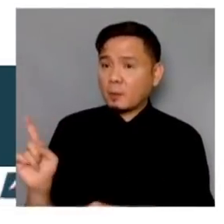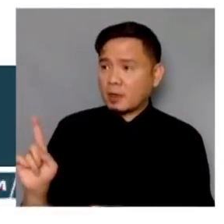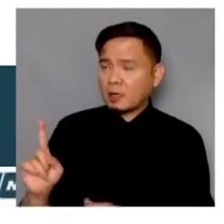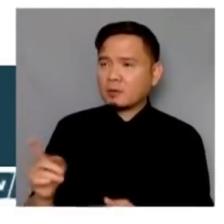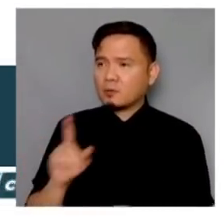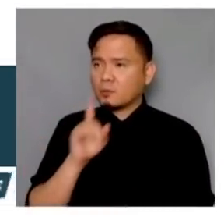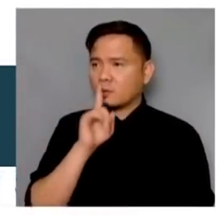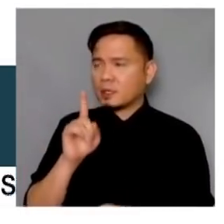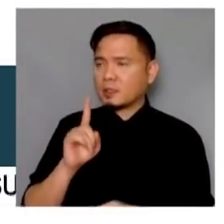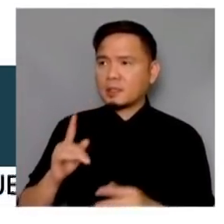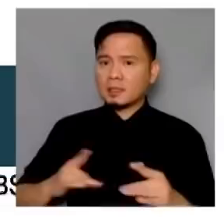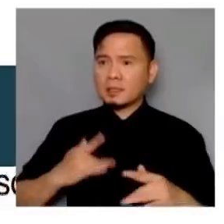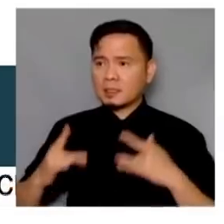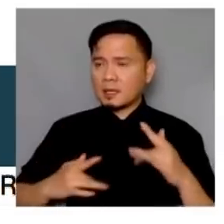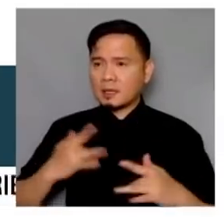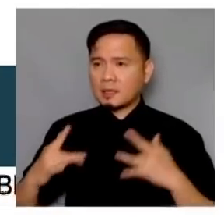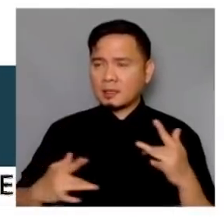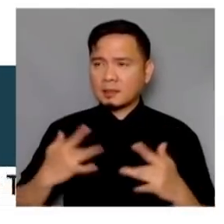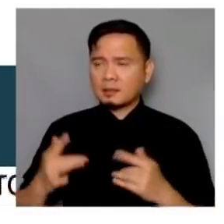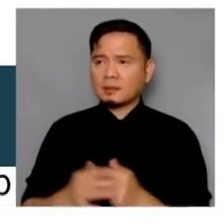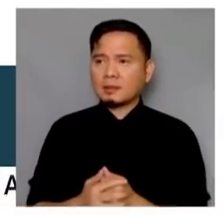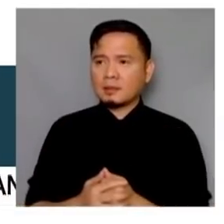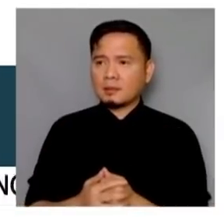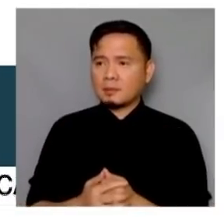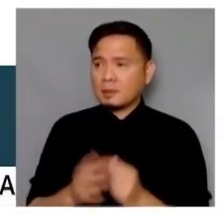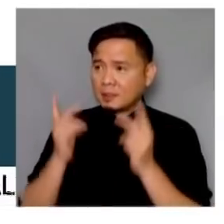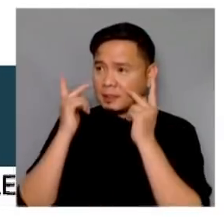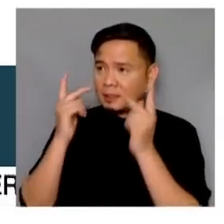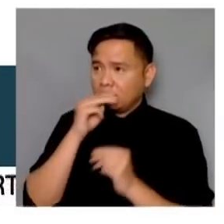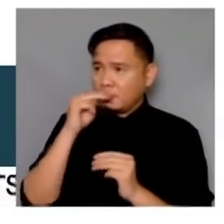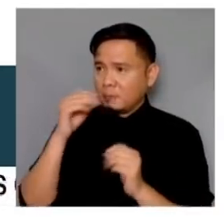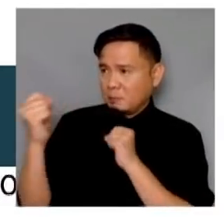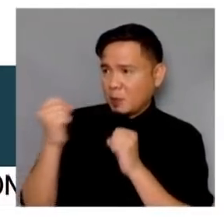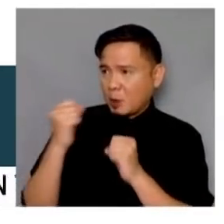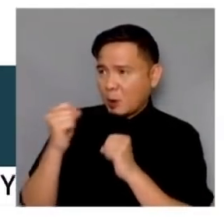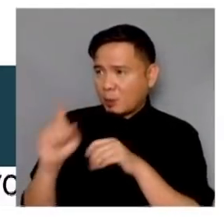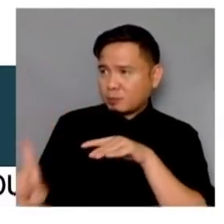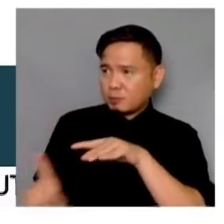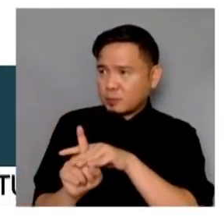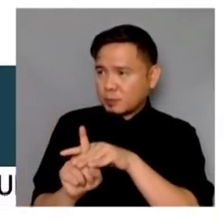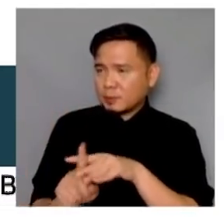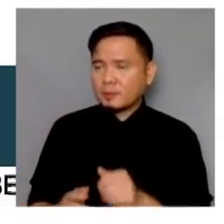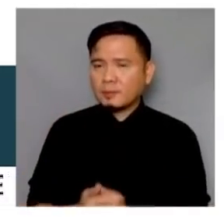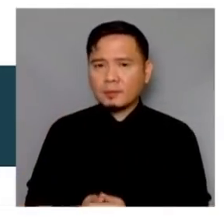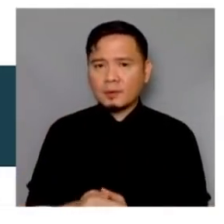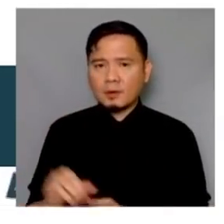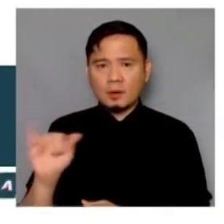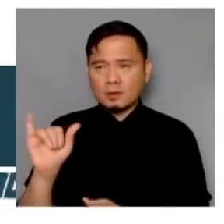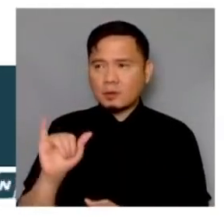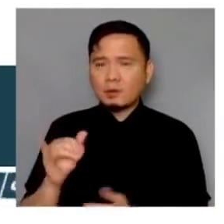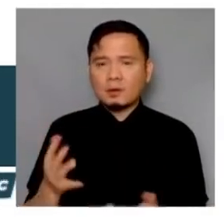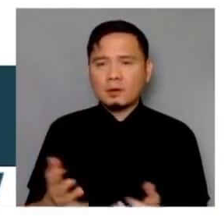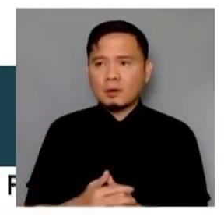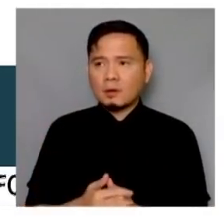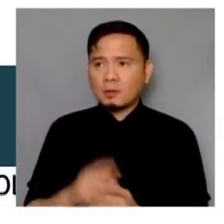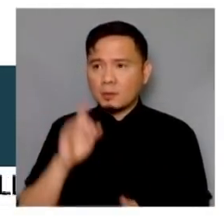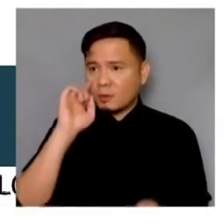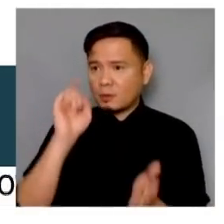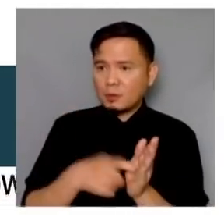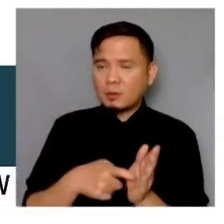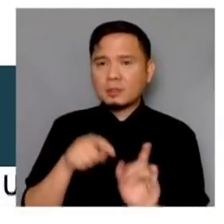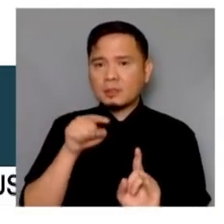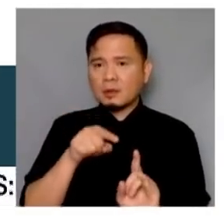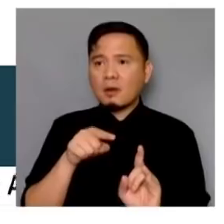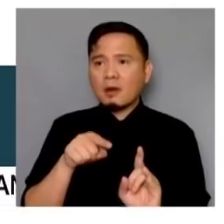excited to see presidential candidate Manny Pacquiao, and they are filling up our pabahay